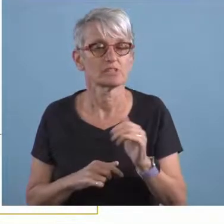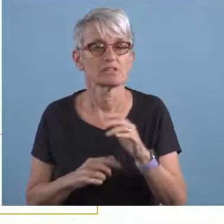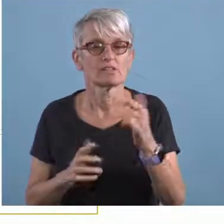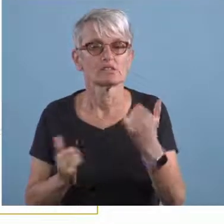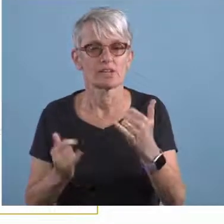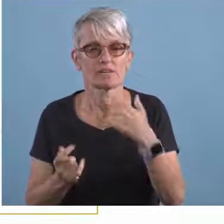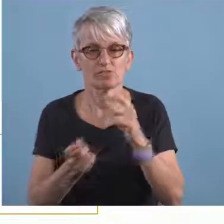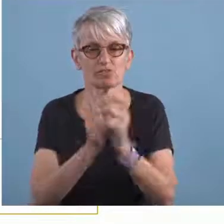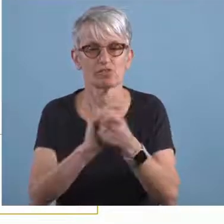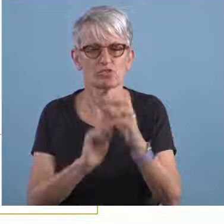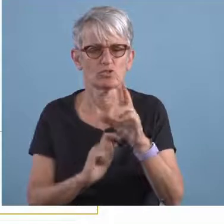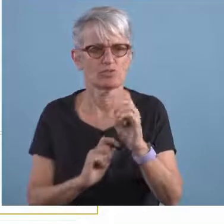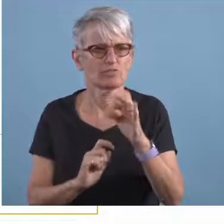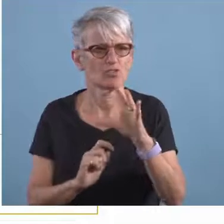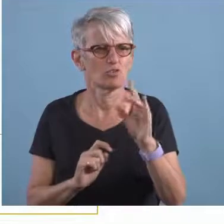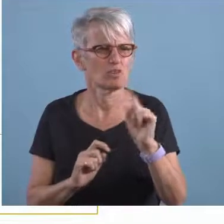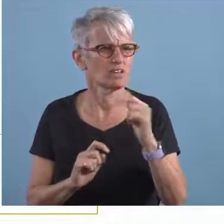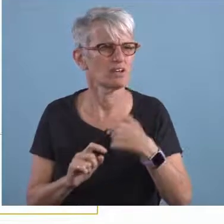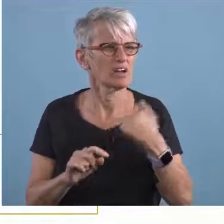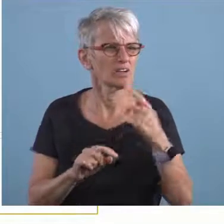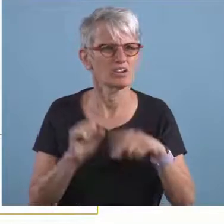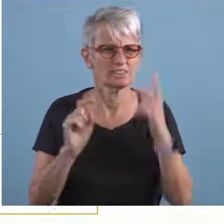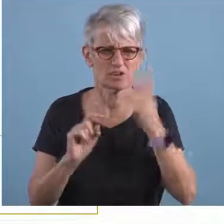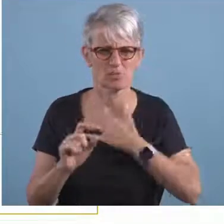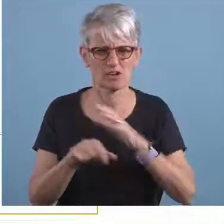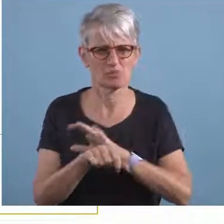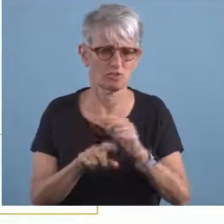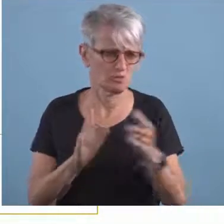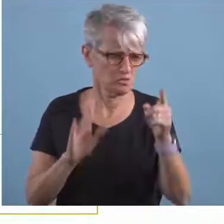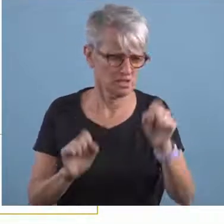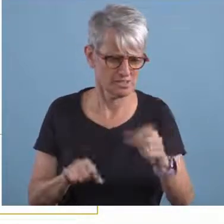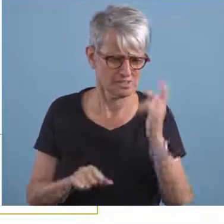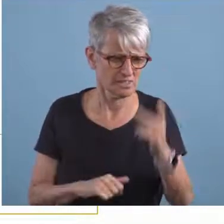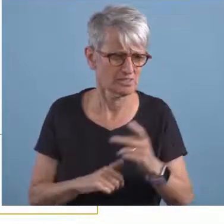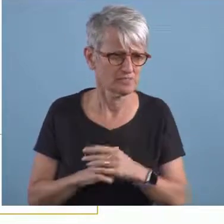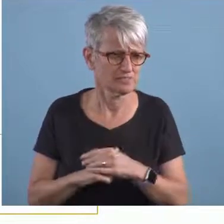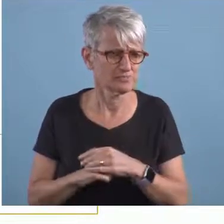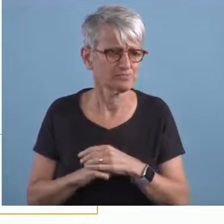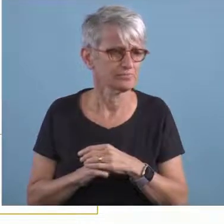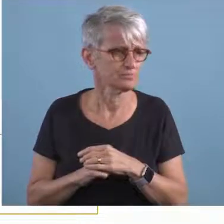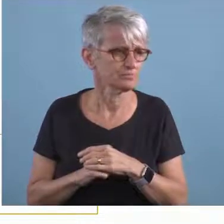I'm not sure you can see this. I can't on my computer anyway. Maybe you can.